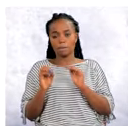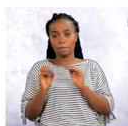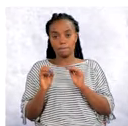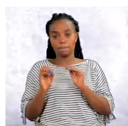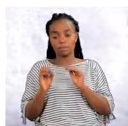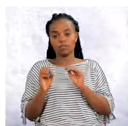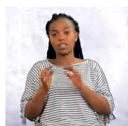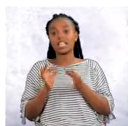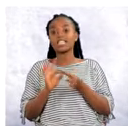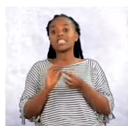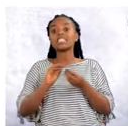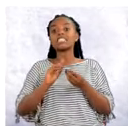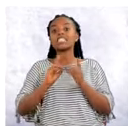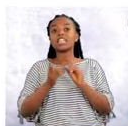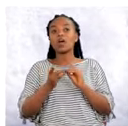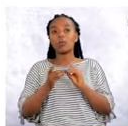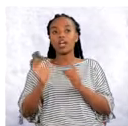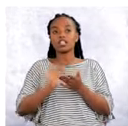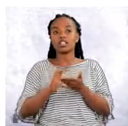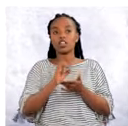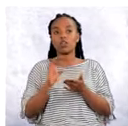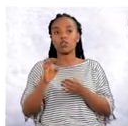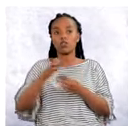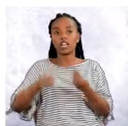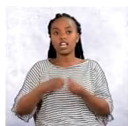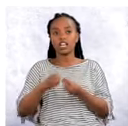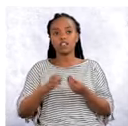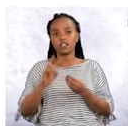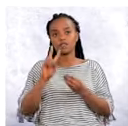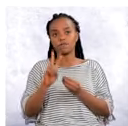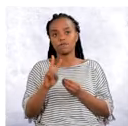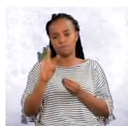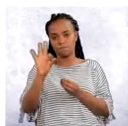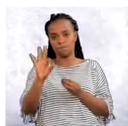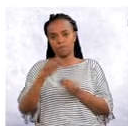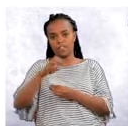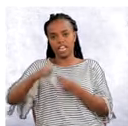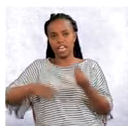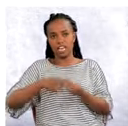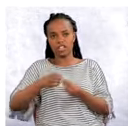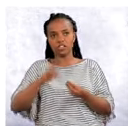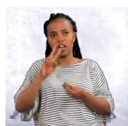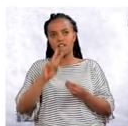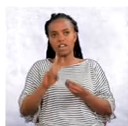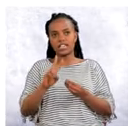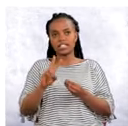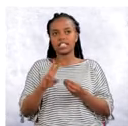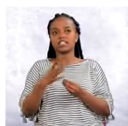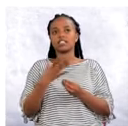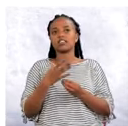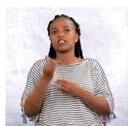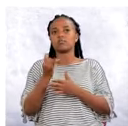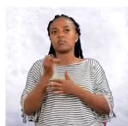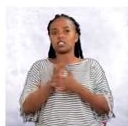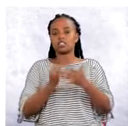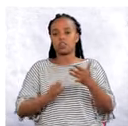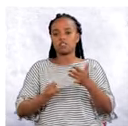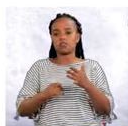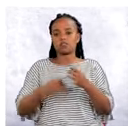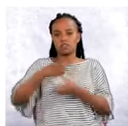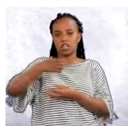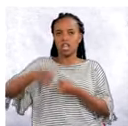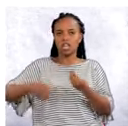Then determine center of ellipse, foci of ellipse, vertices, endpoints of lattice rectum,